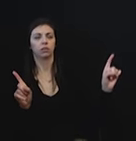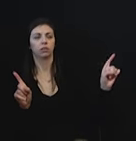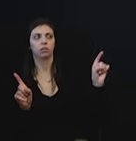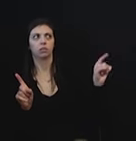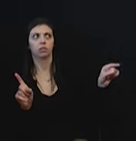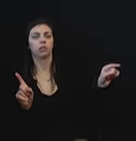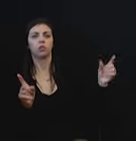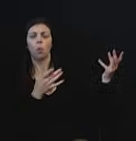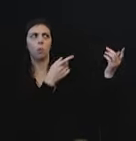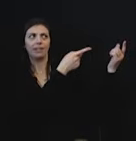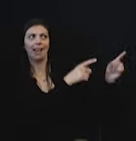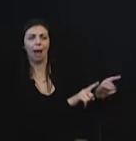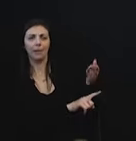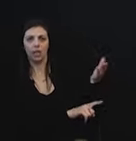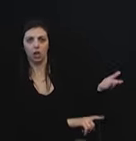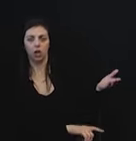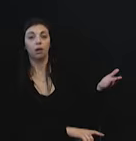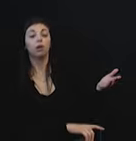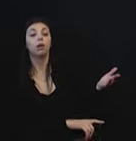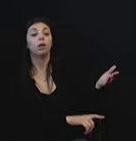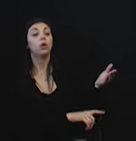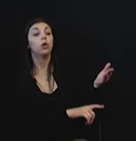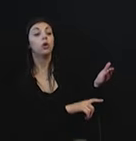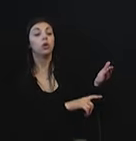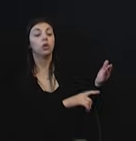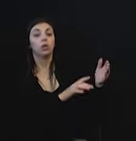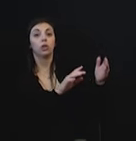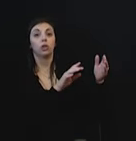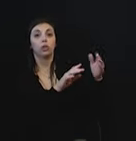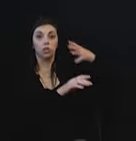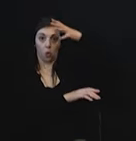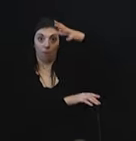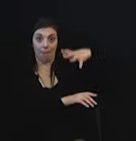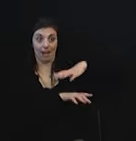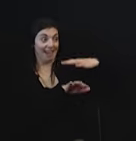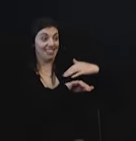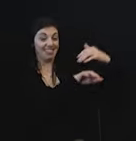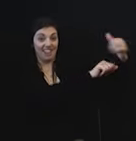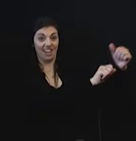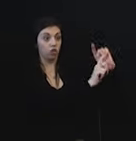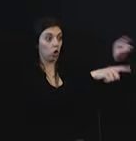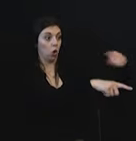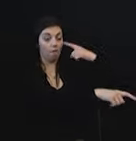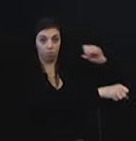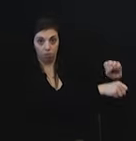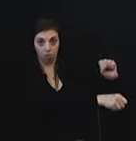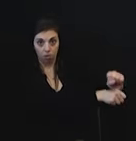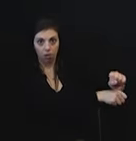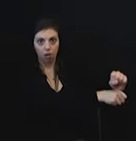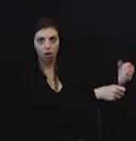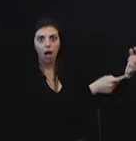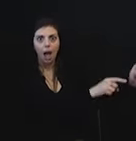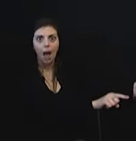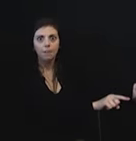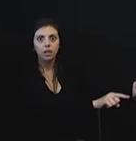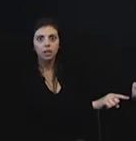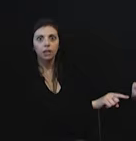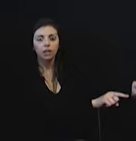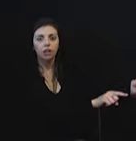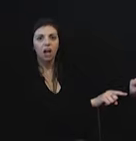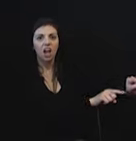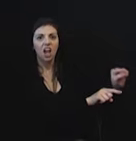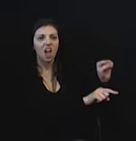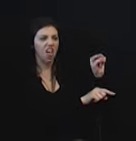But what ends up happening here is as they leave their families to go and work, what ends up happening is they are locked into